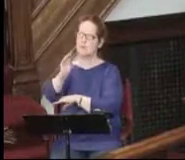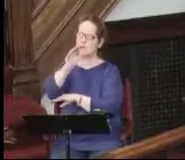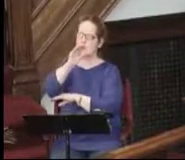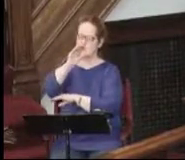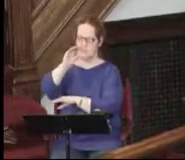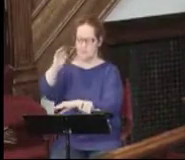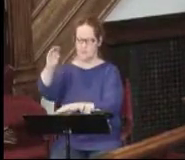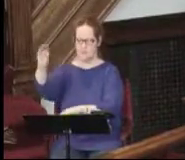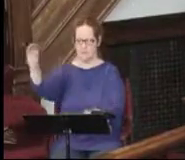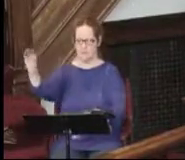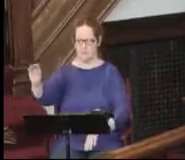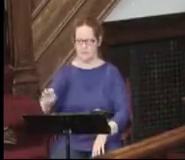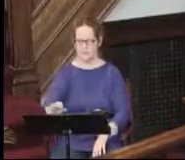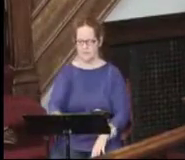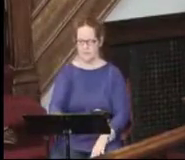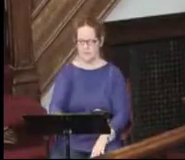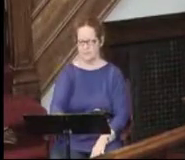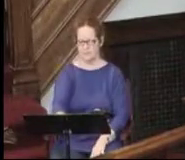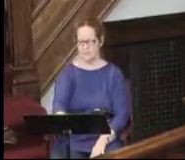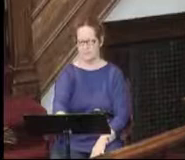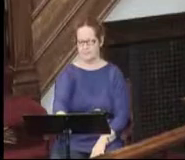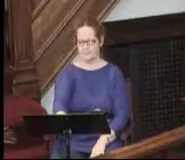upon a lonely